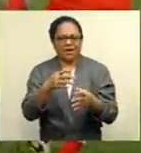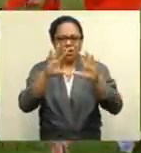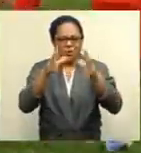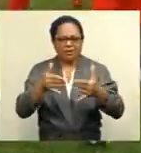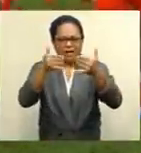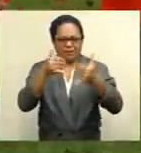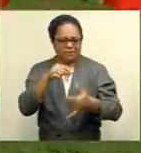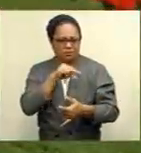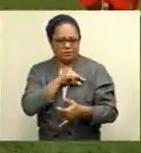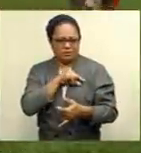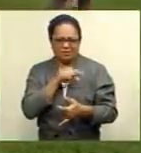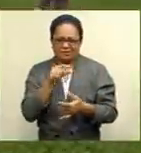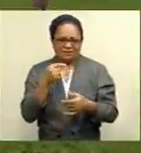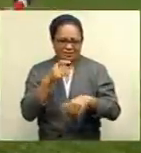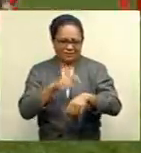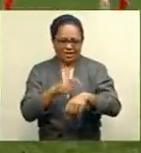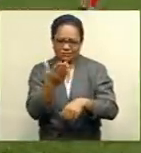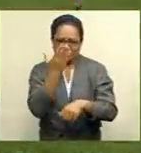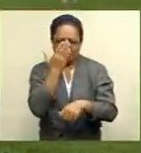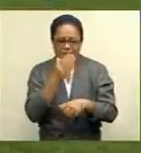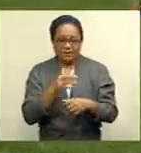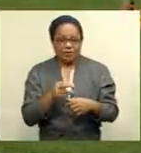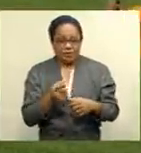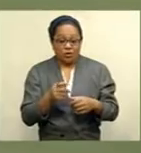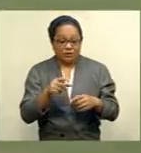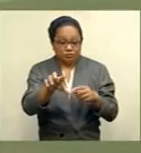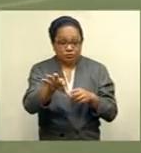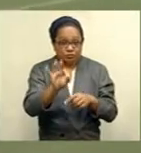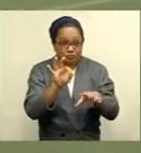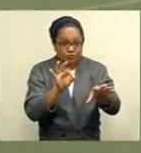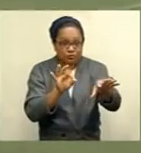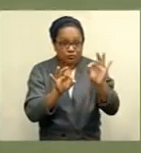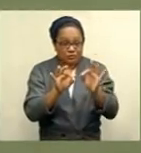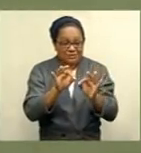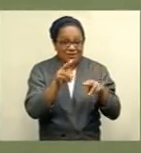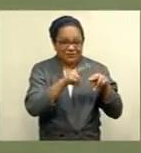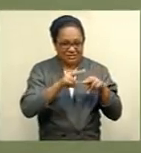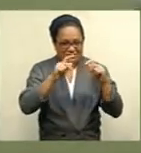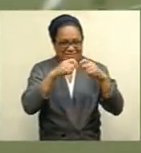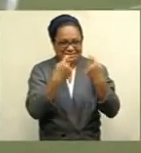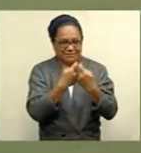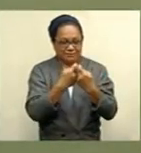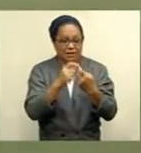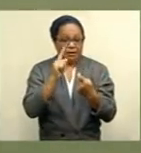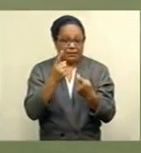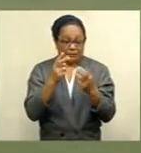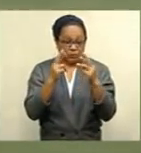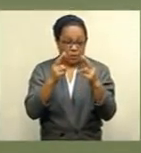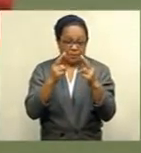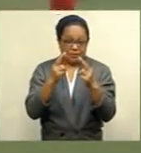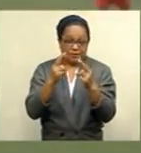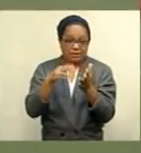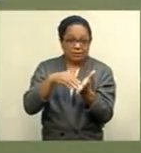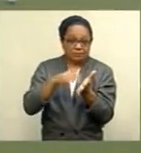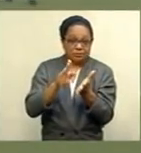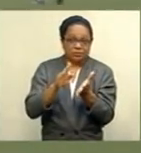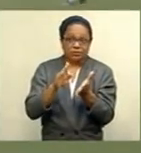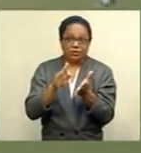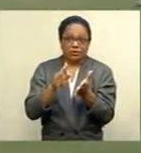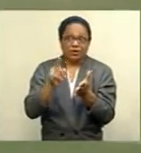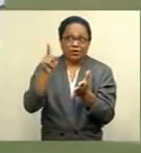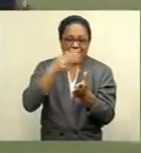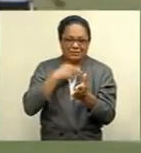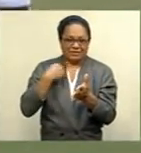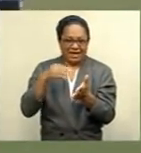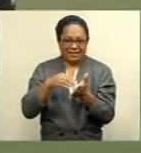for Fleming to get the national team players, but we are expecting to get an approval from for national team players to come in